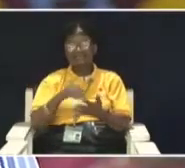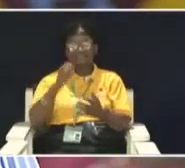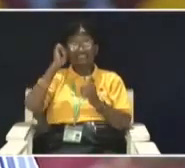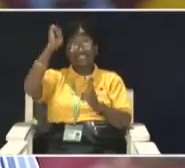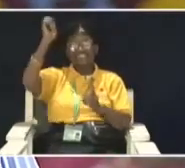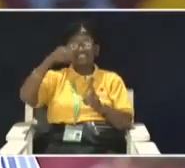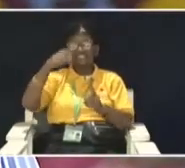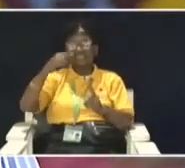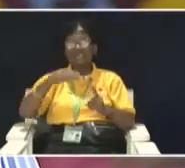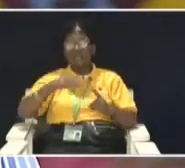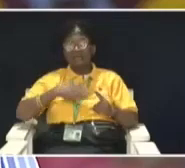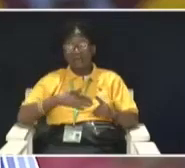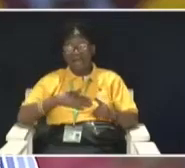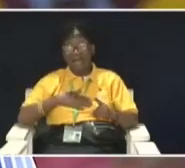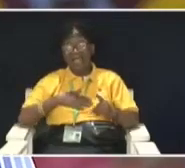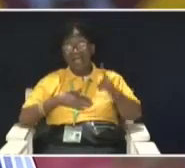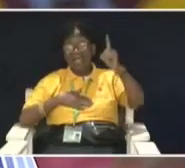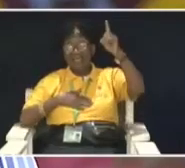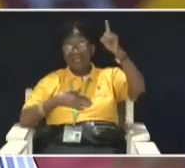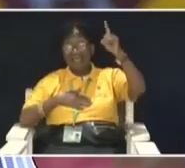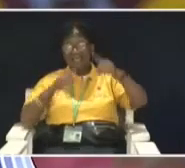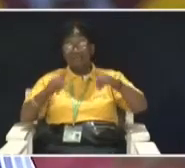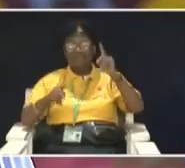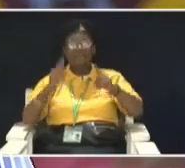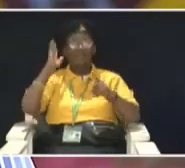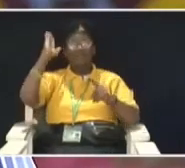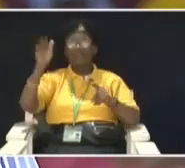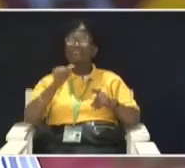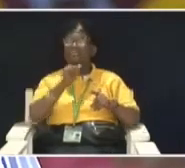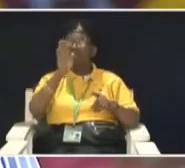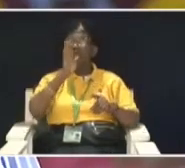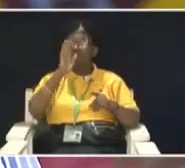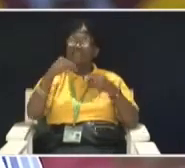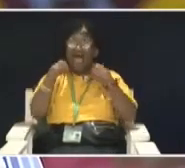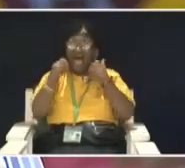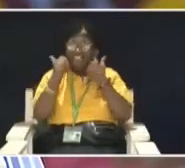my people shall not be ashamed.